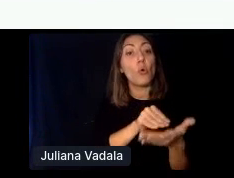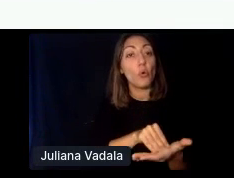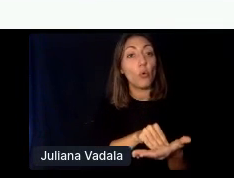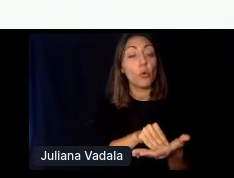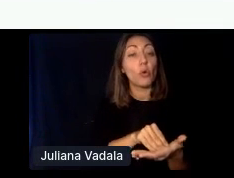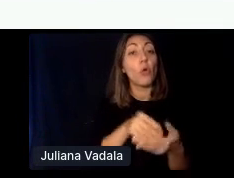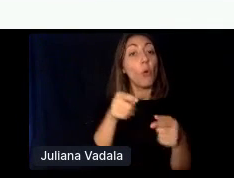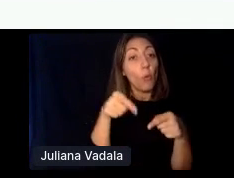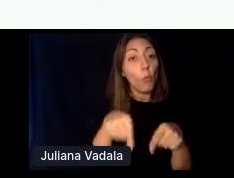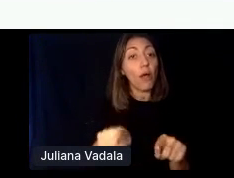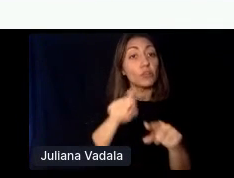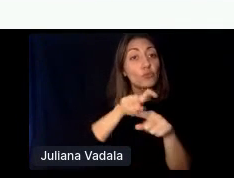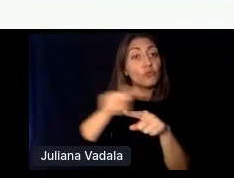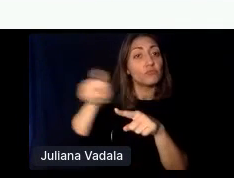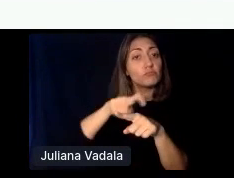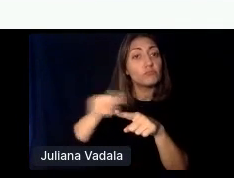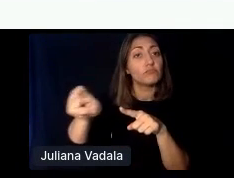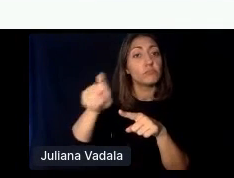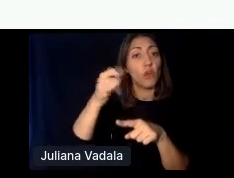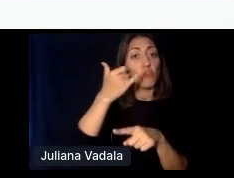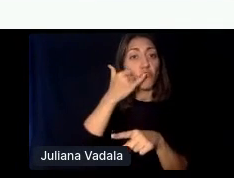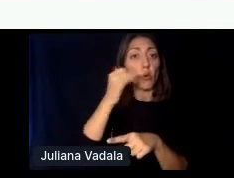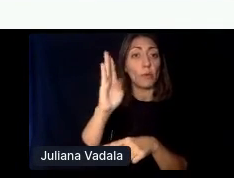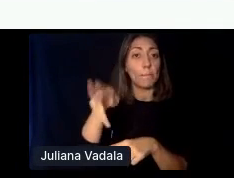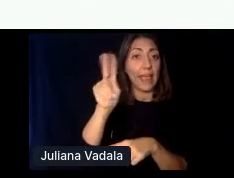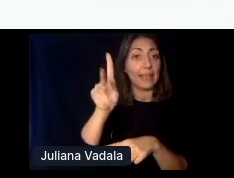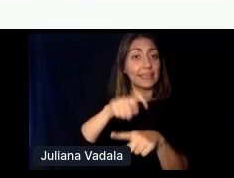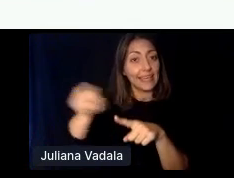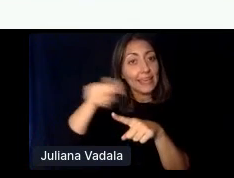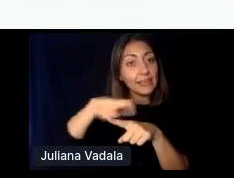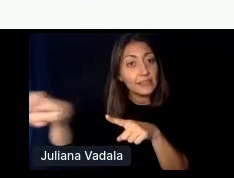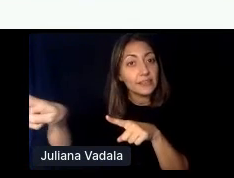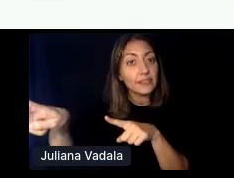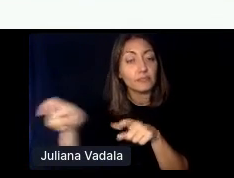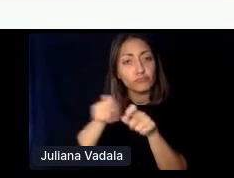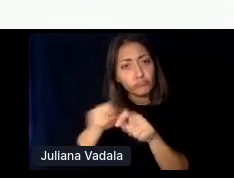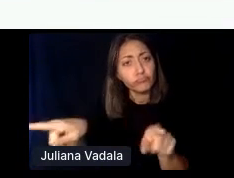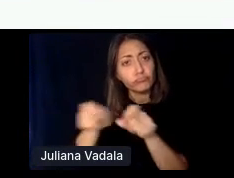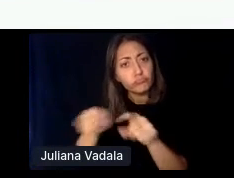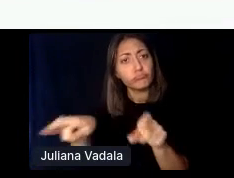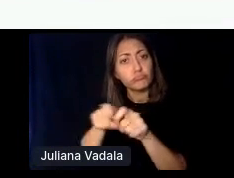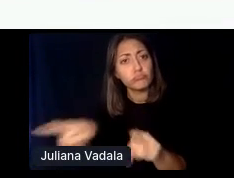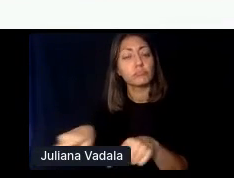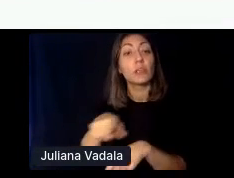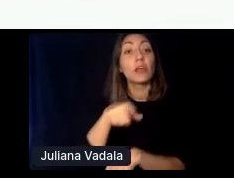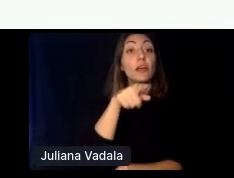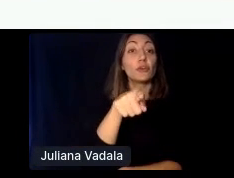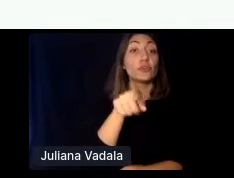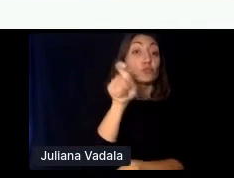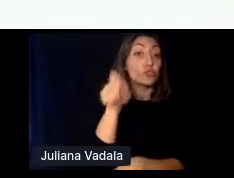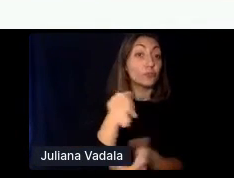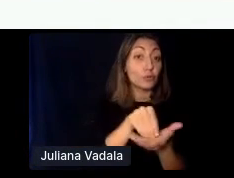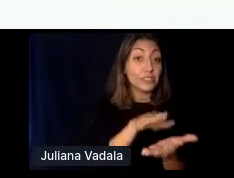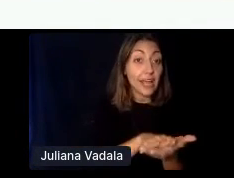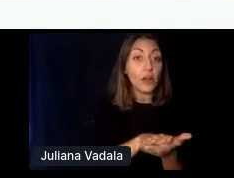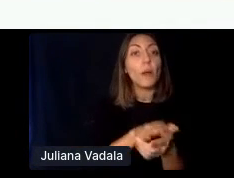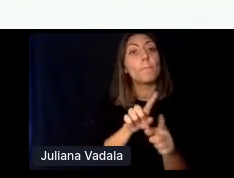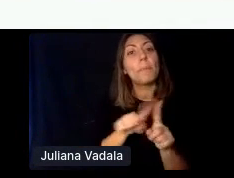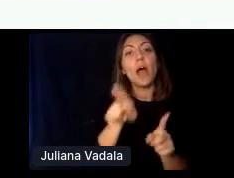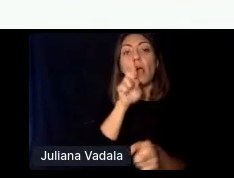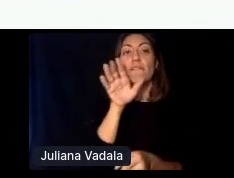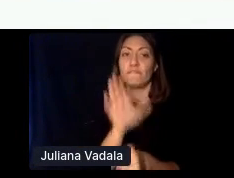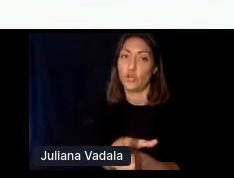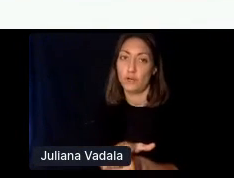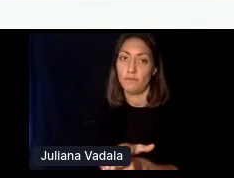barrier. Even better if you confirm that English is a second language, confirm what their first language is so you can